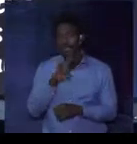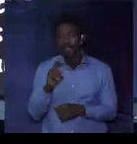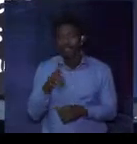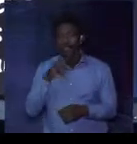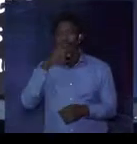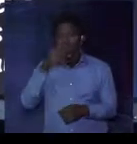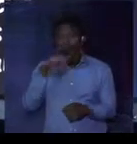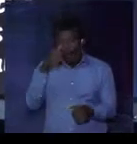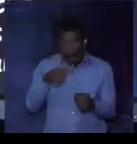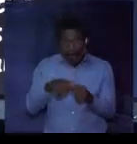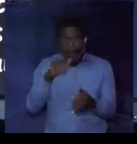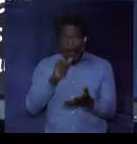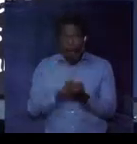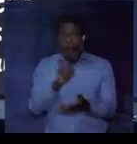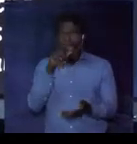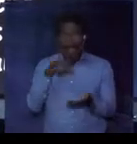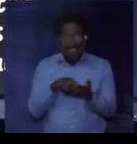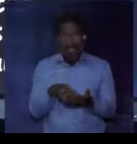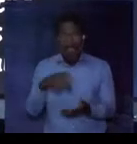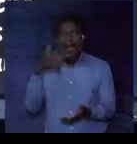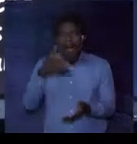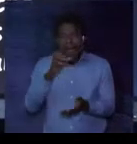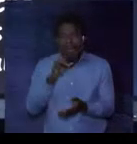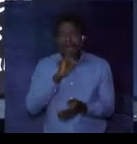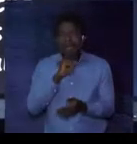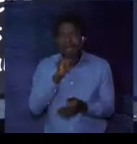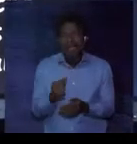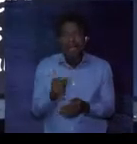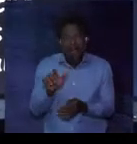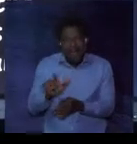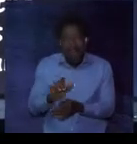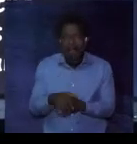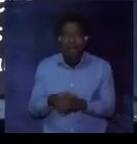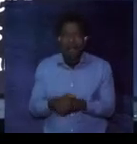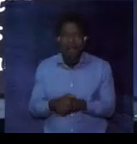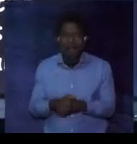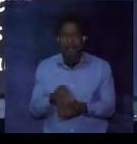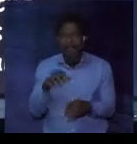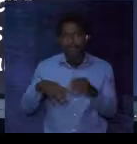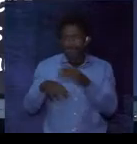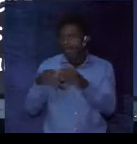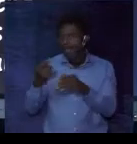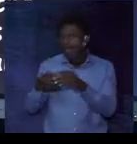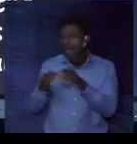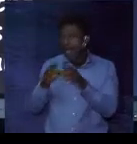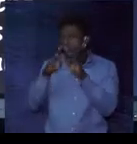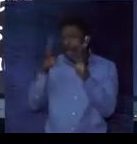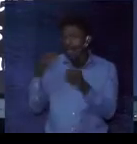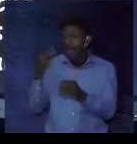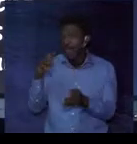300, 421. But you must remember that this 300 is not ordinary 300.